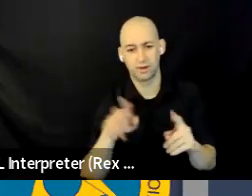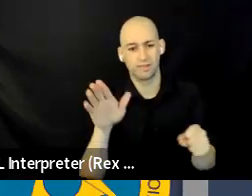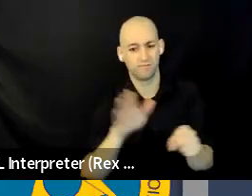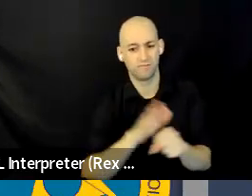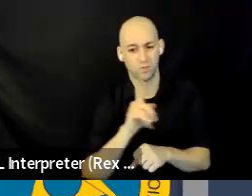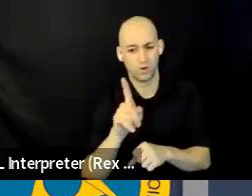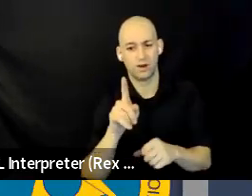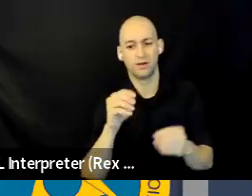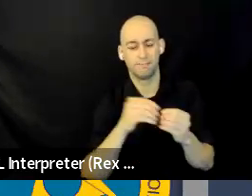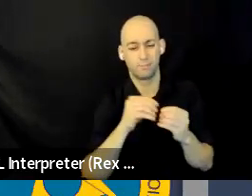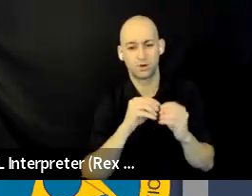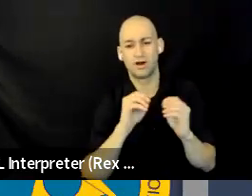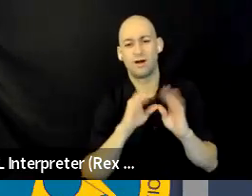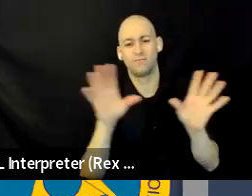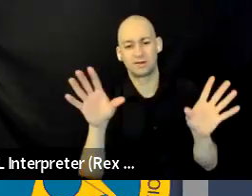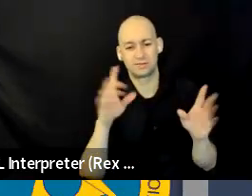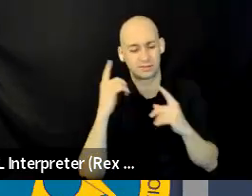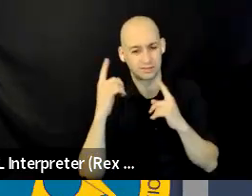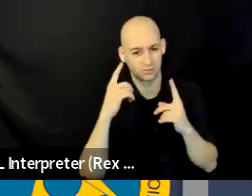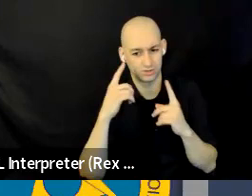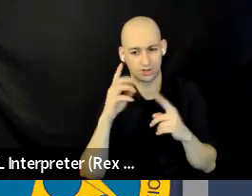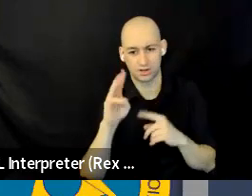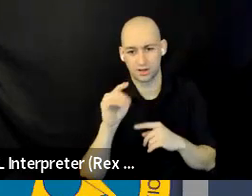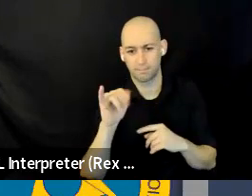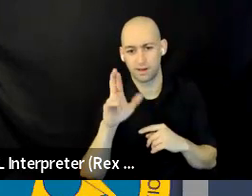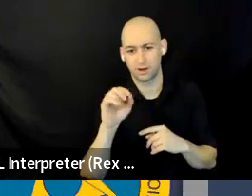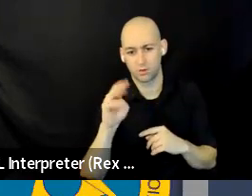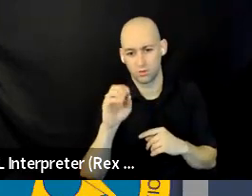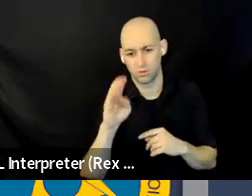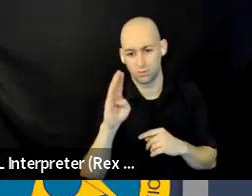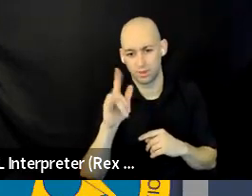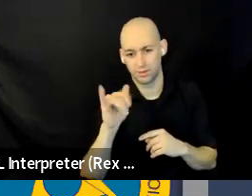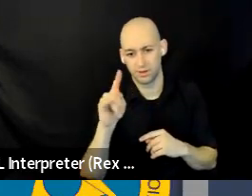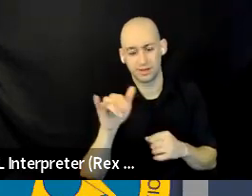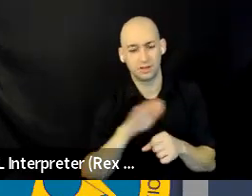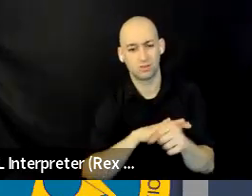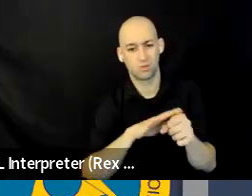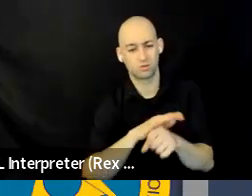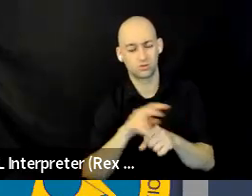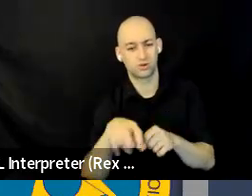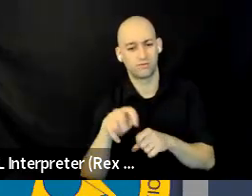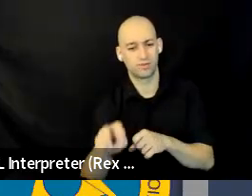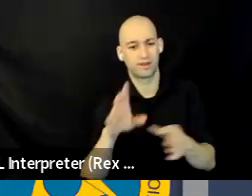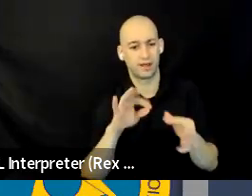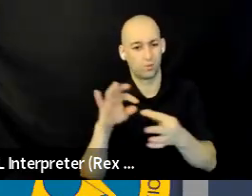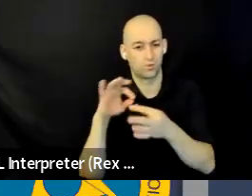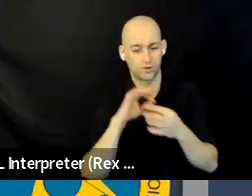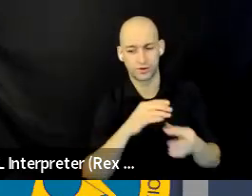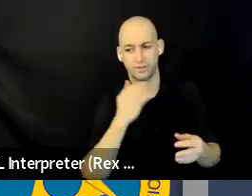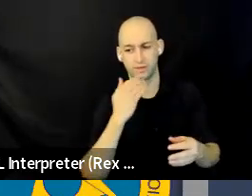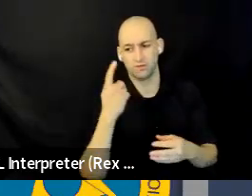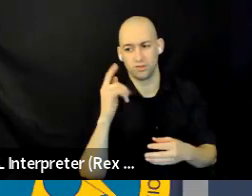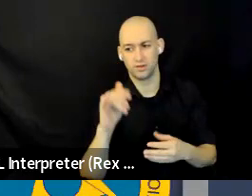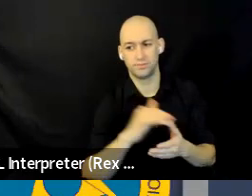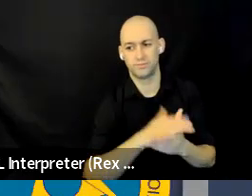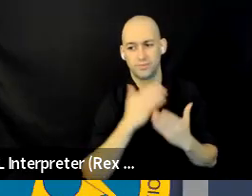more explicit consideration of micromobility and local travel networks. So thank you for being open to that. Thank